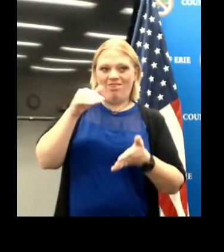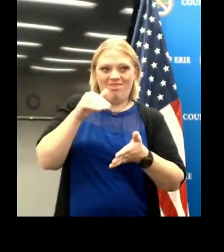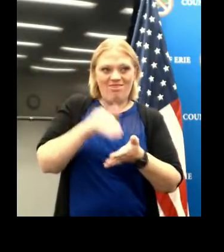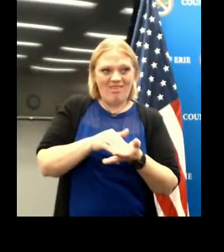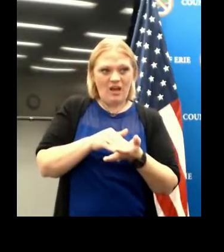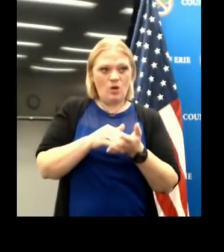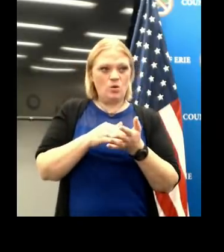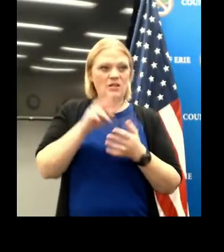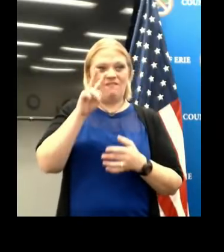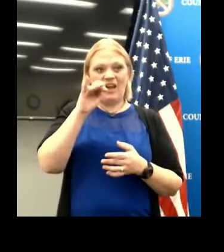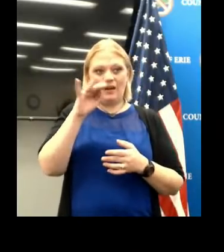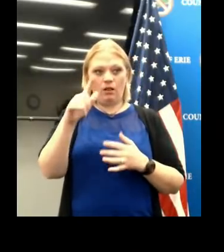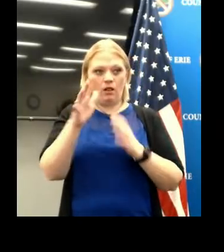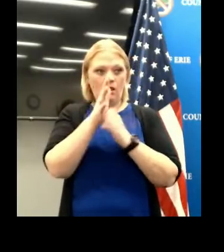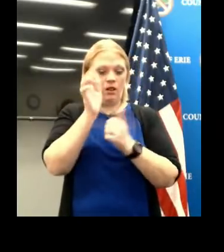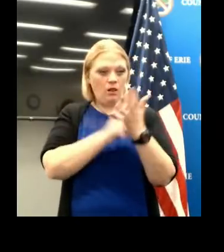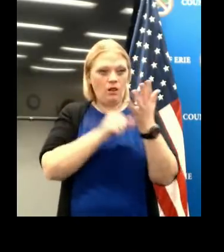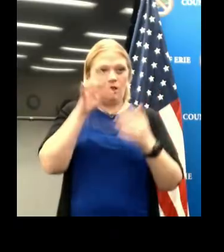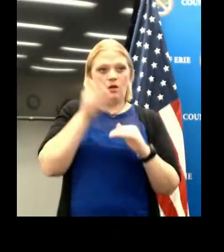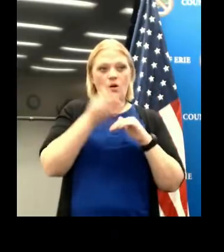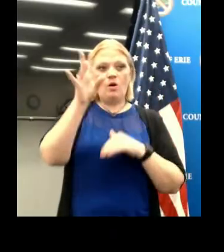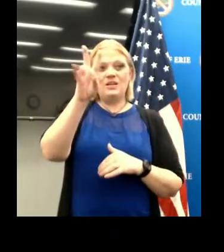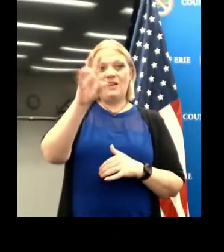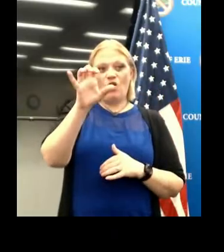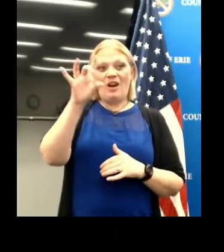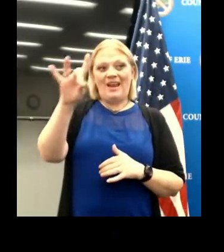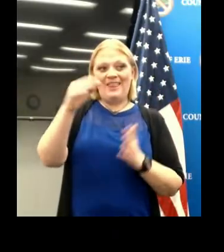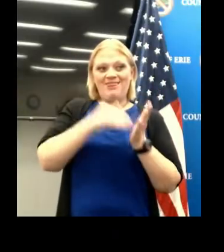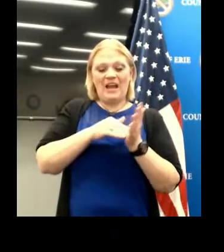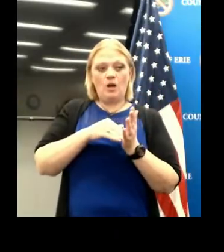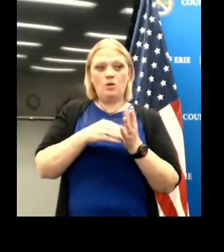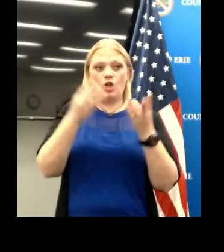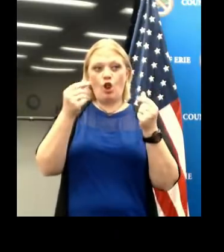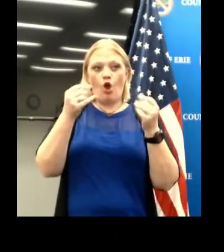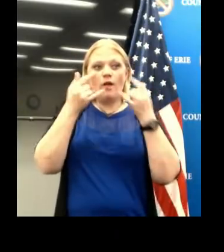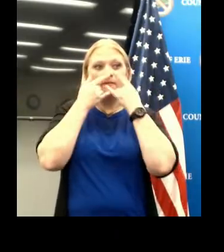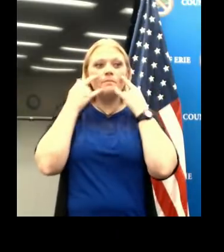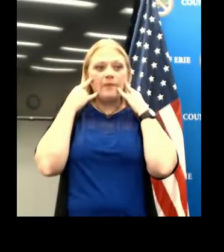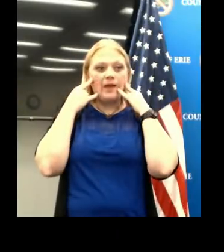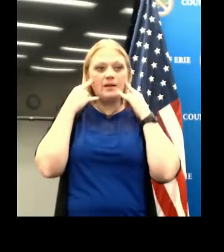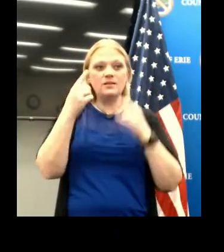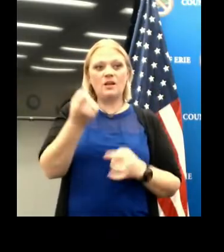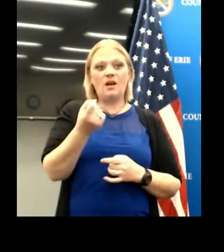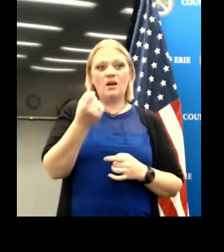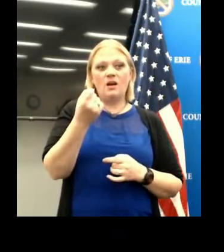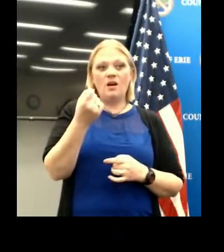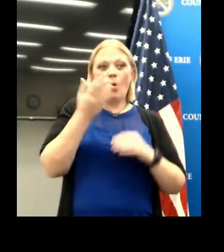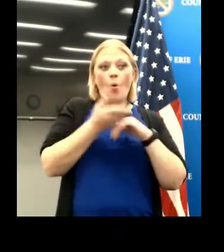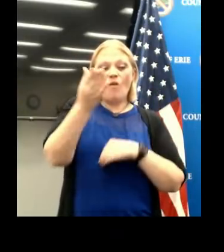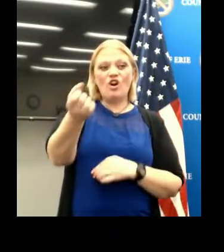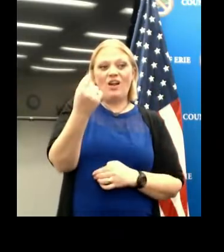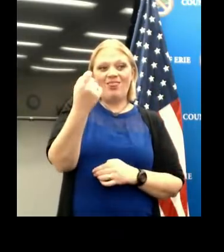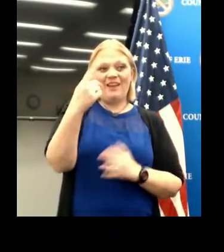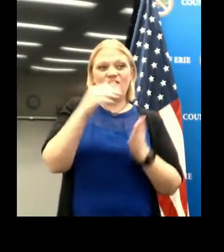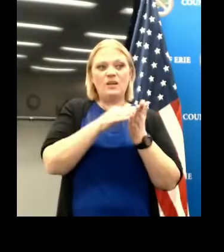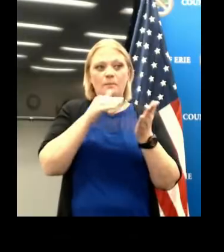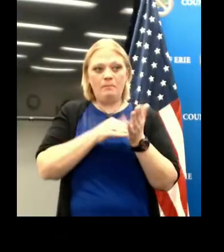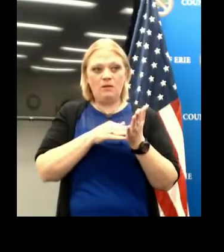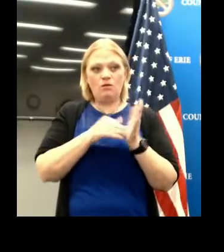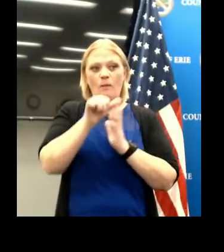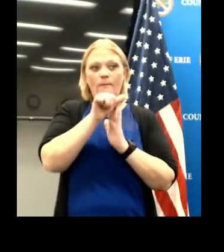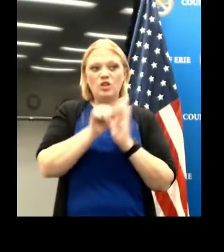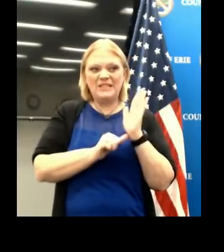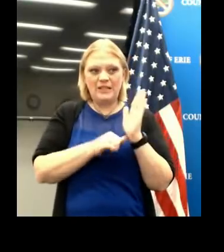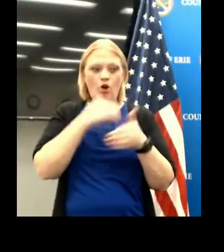cloth masks. We have over 11 million procedural masks in stock at